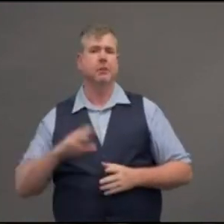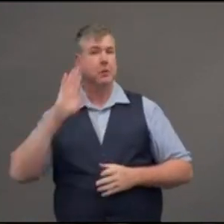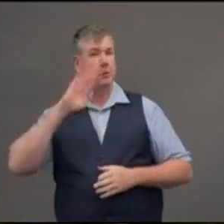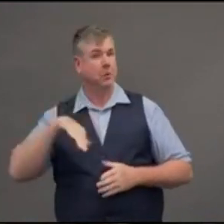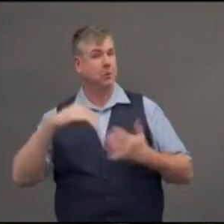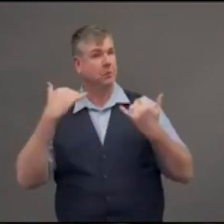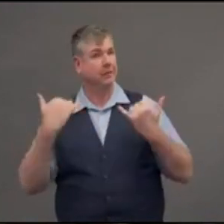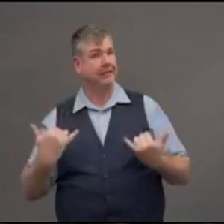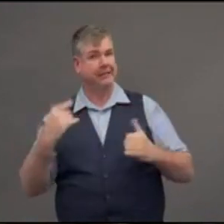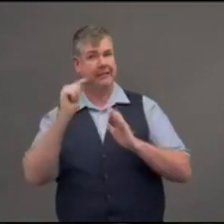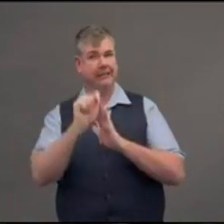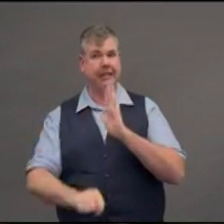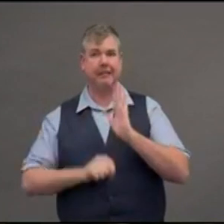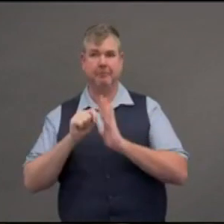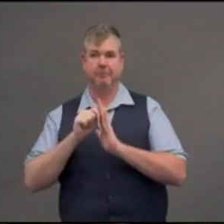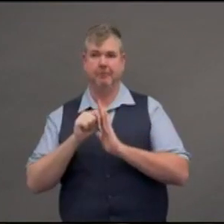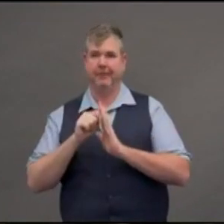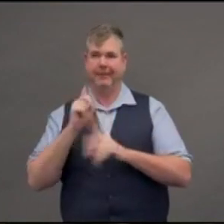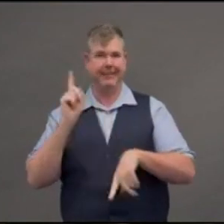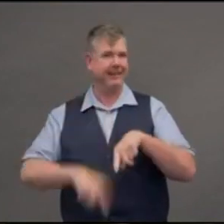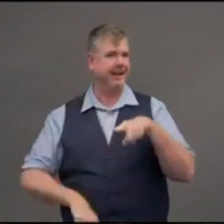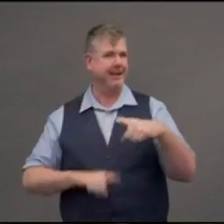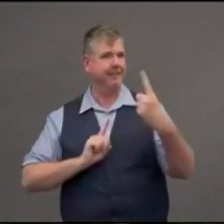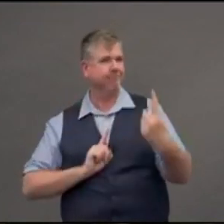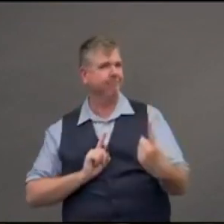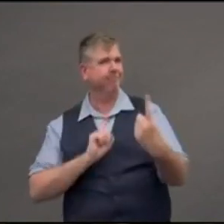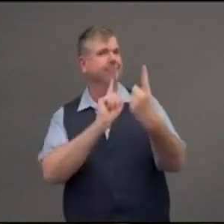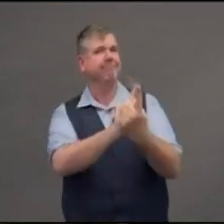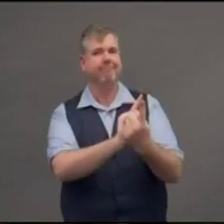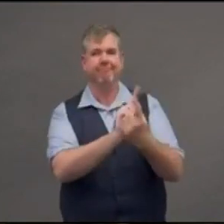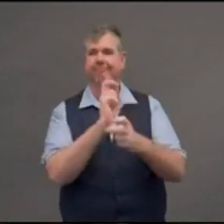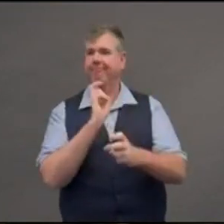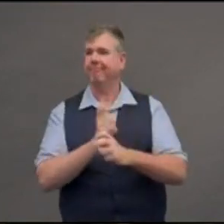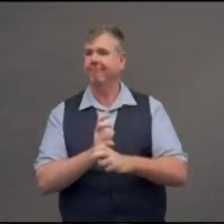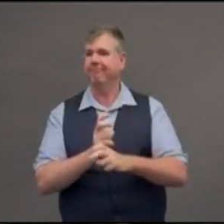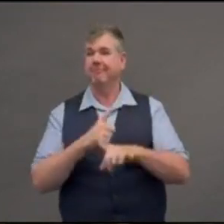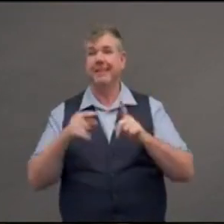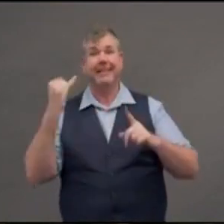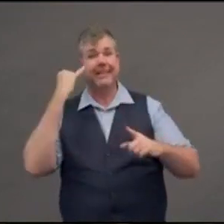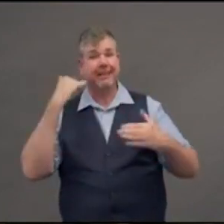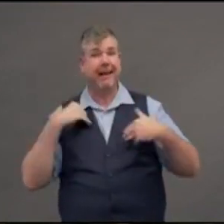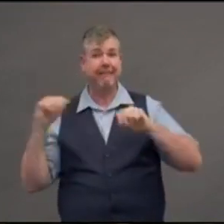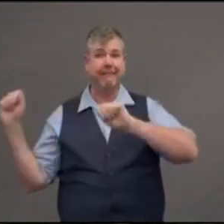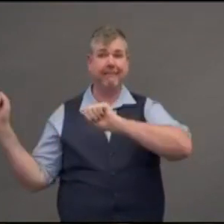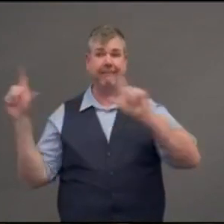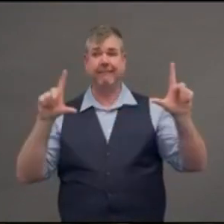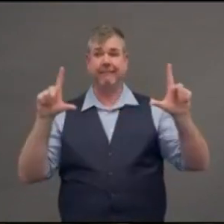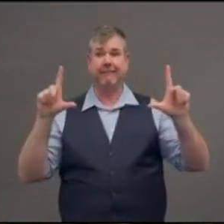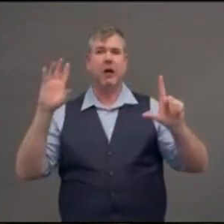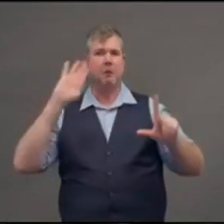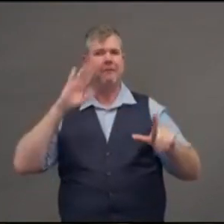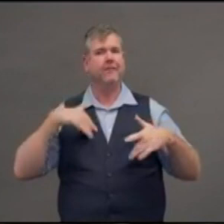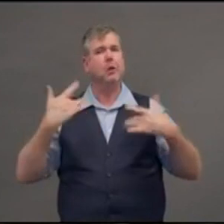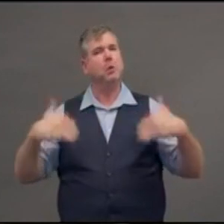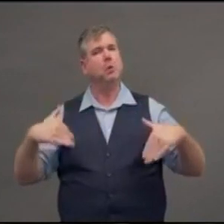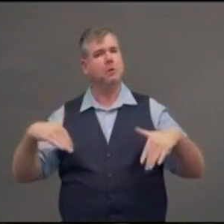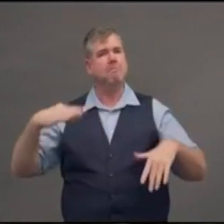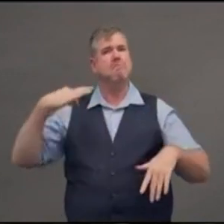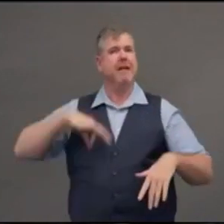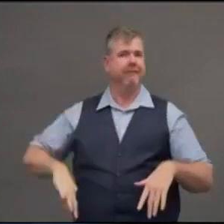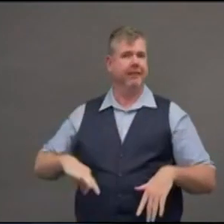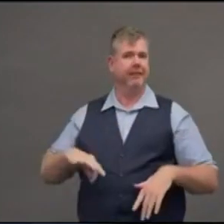meet up with them, so like seeing them through a screen is very beneficial for your health, like your mental